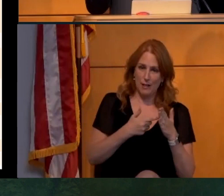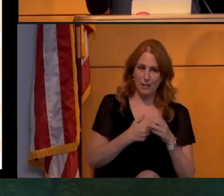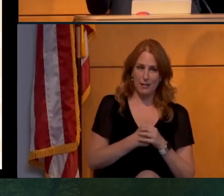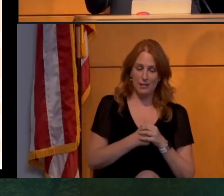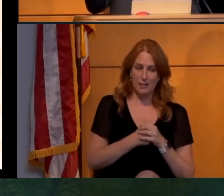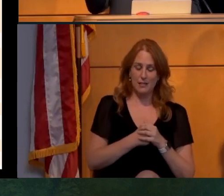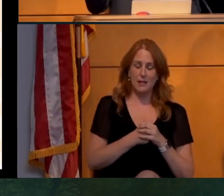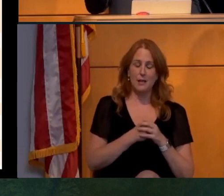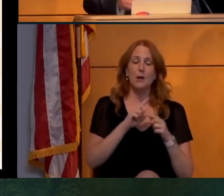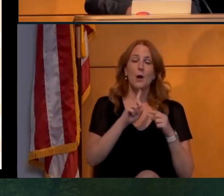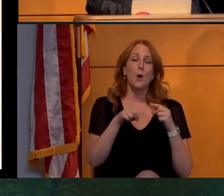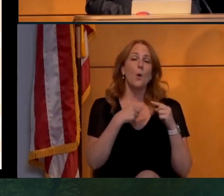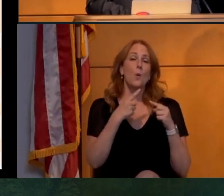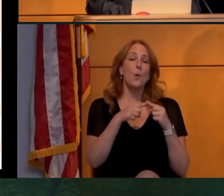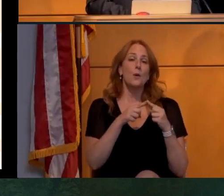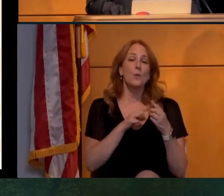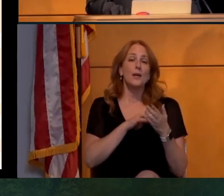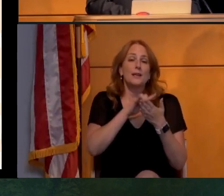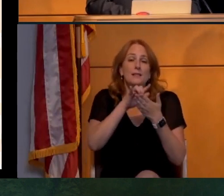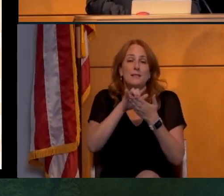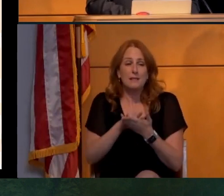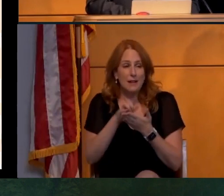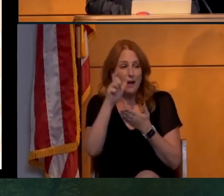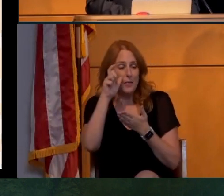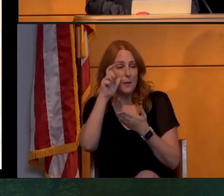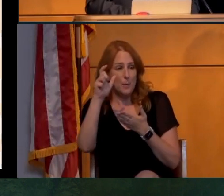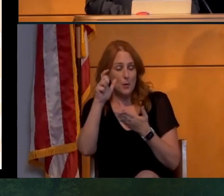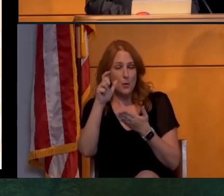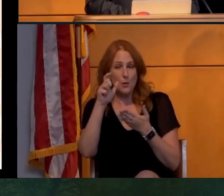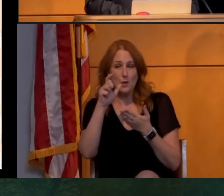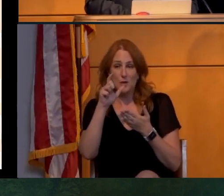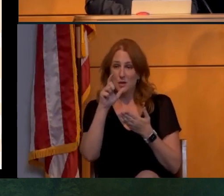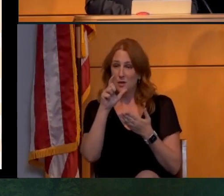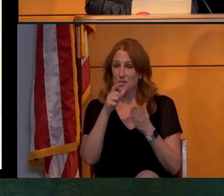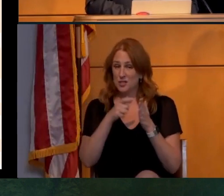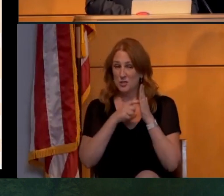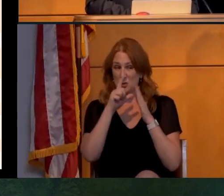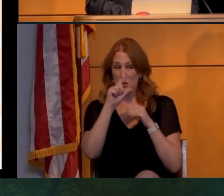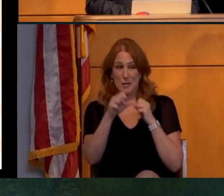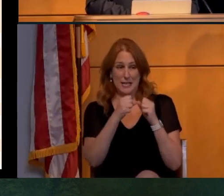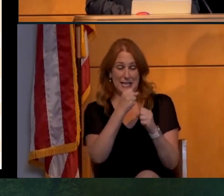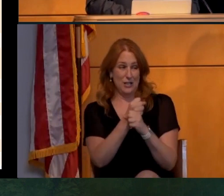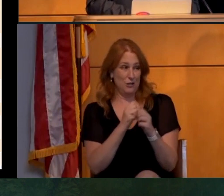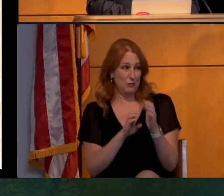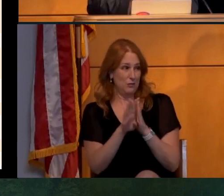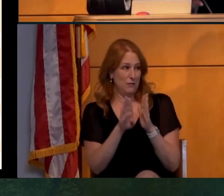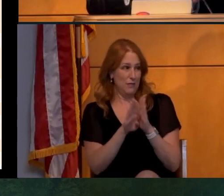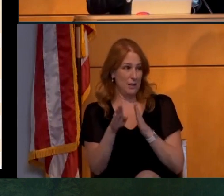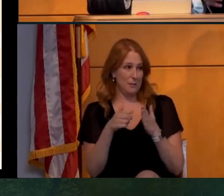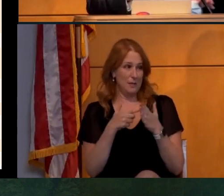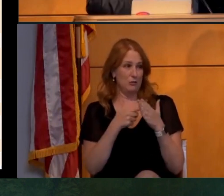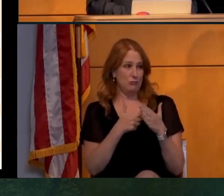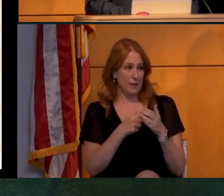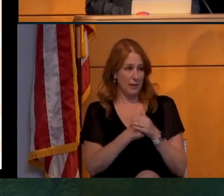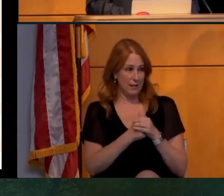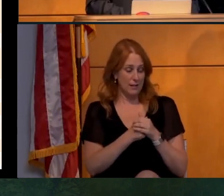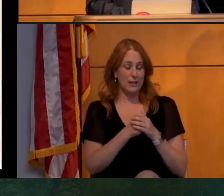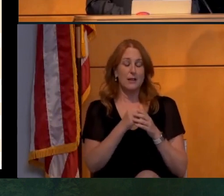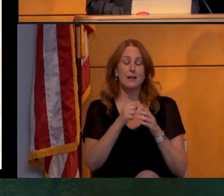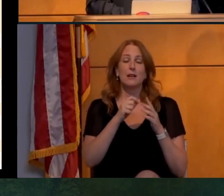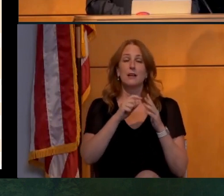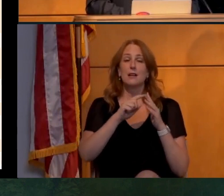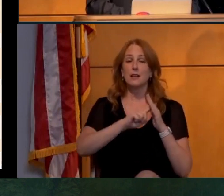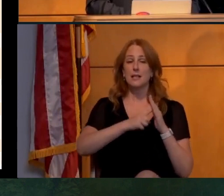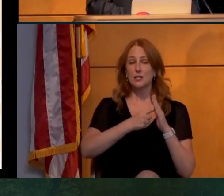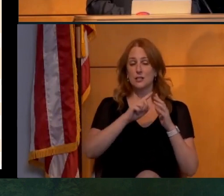So when we touched down on the surface of the moon, it would take 20 years to develop this drill. Initially, we started with